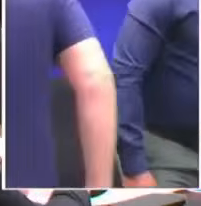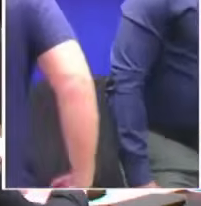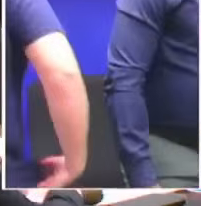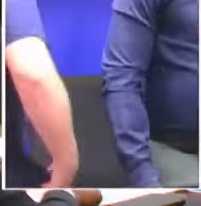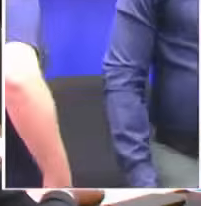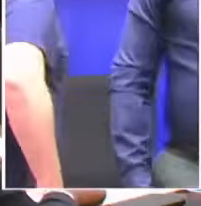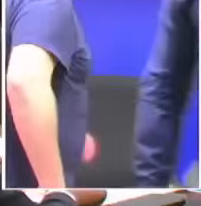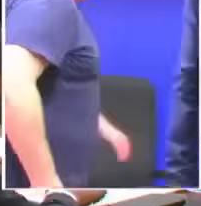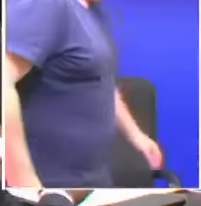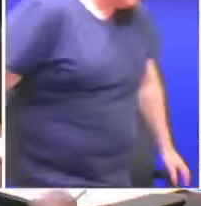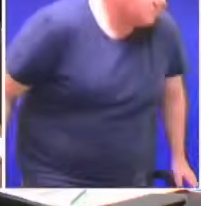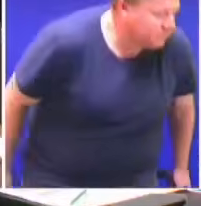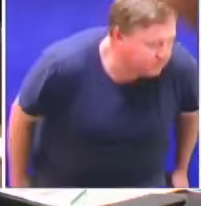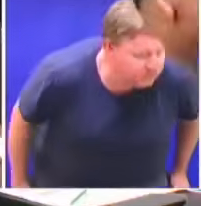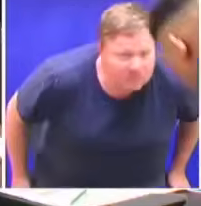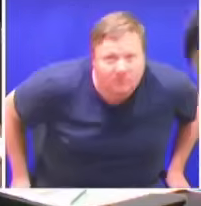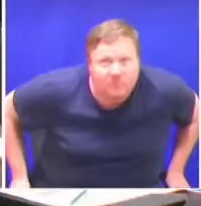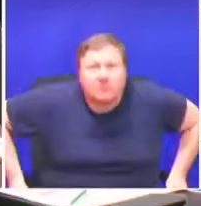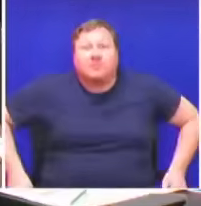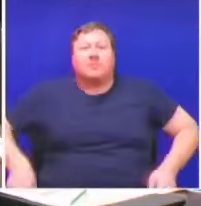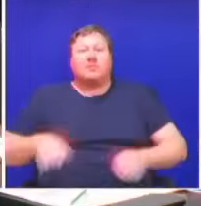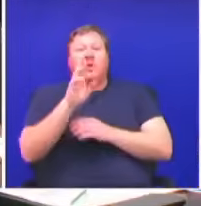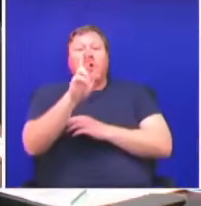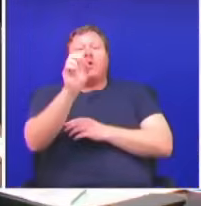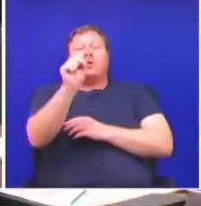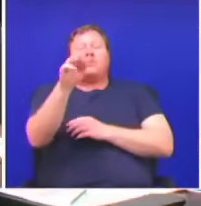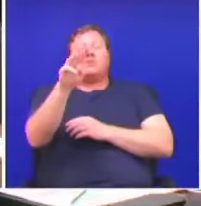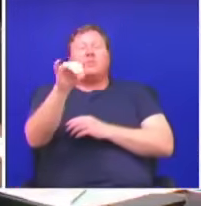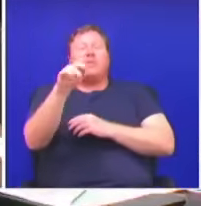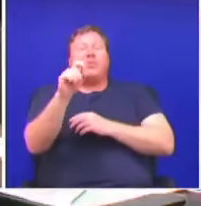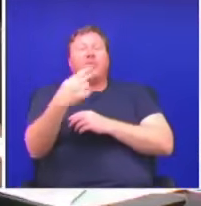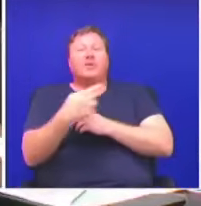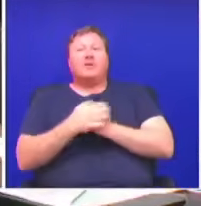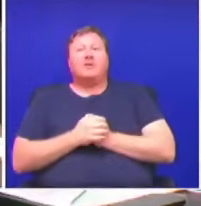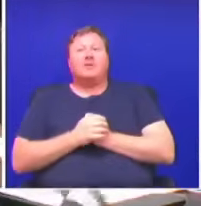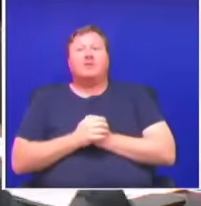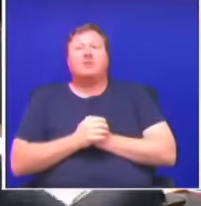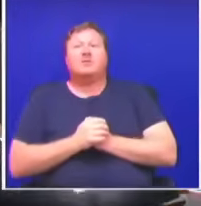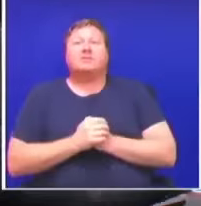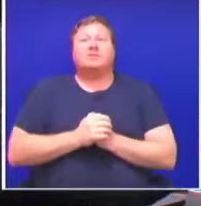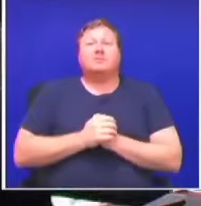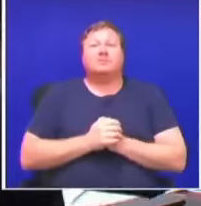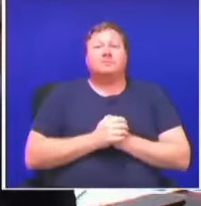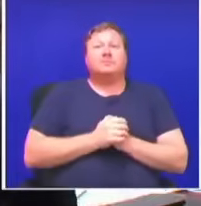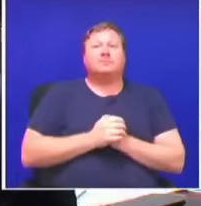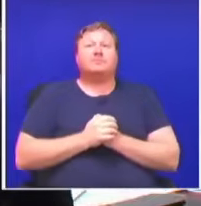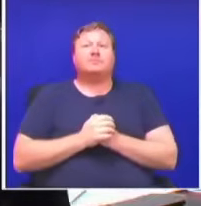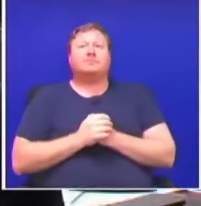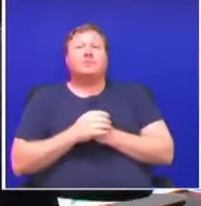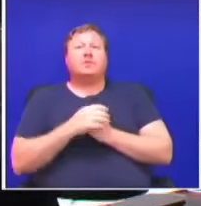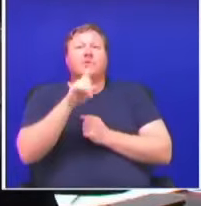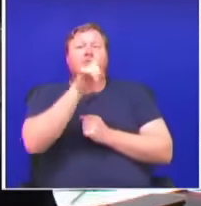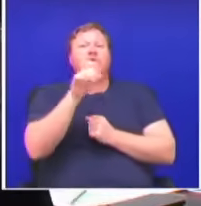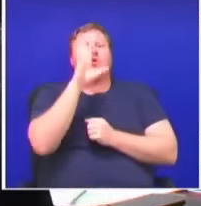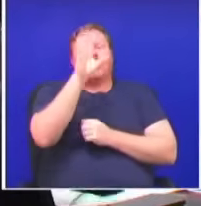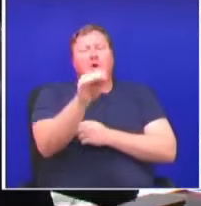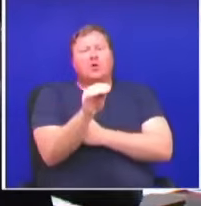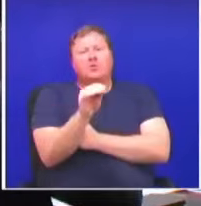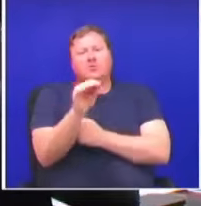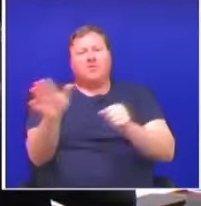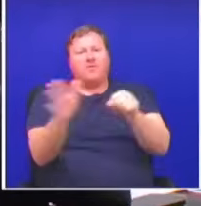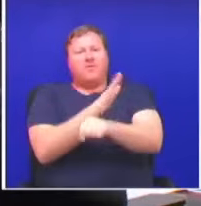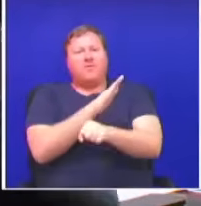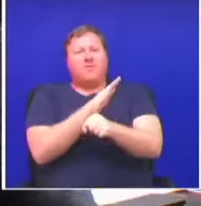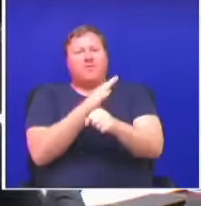Thank you, Honourable Speaker. Mr. President, as this question so rightly points out, a full spectrum of